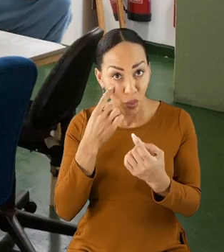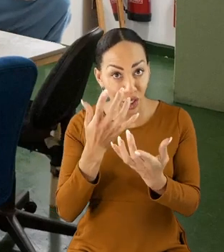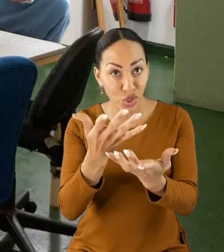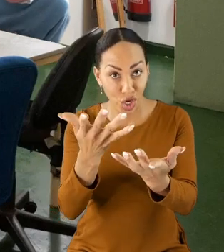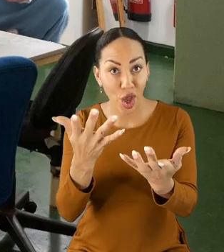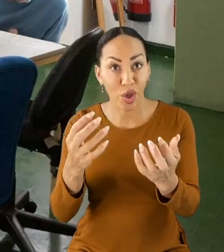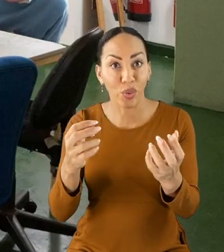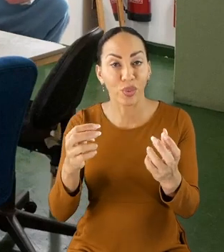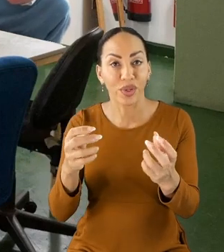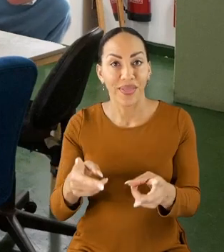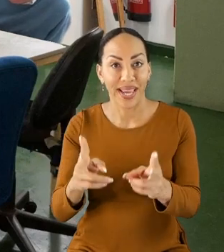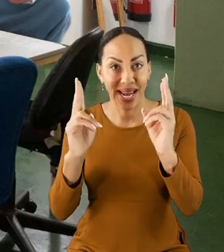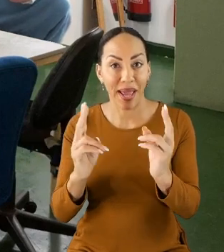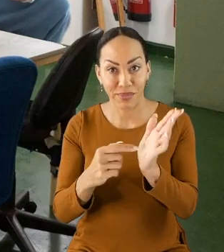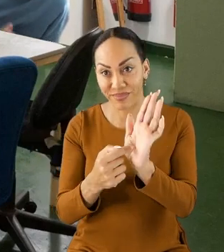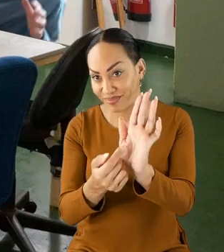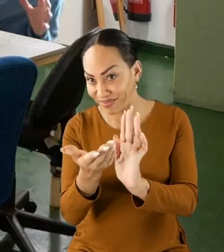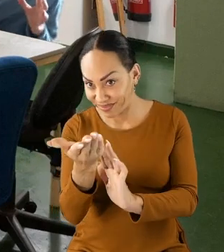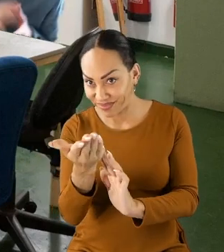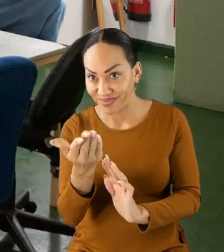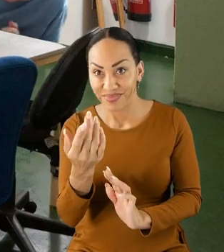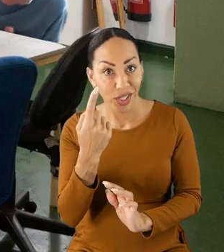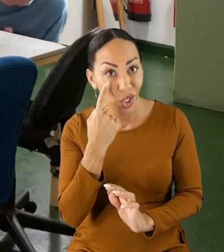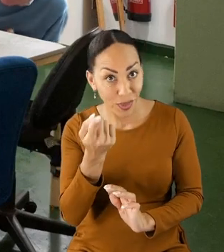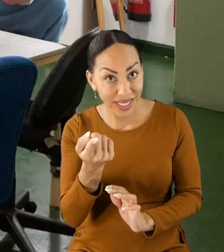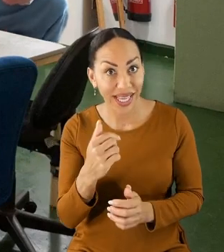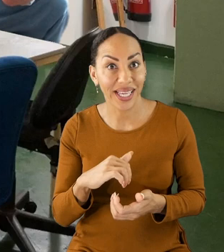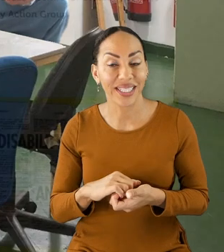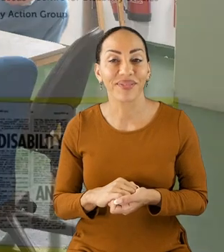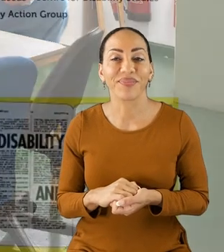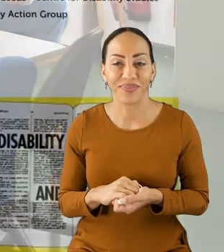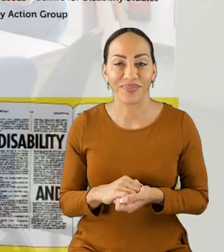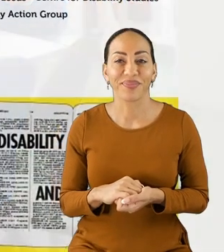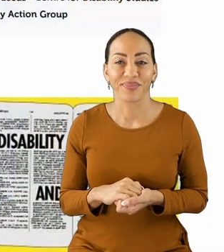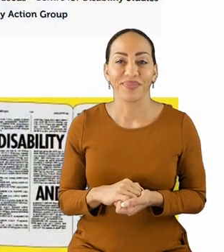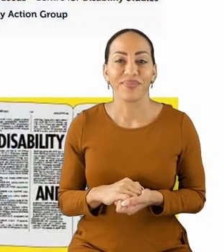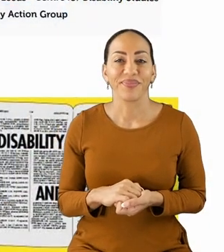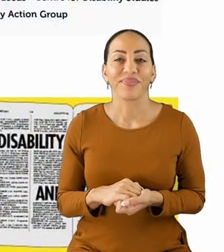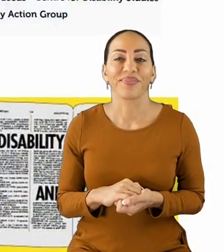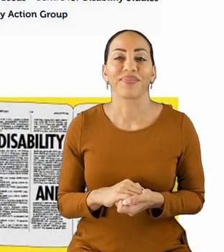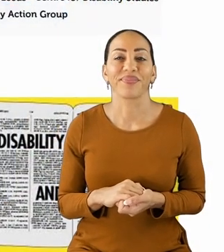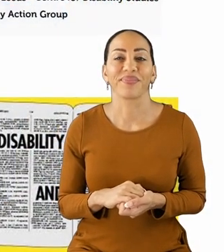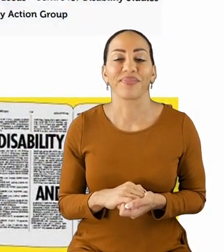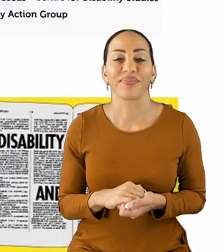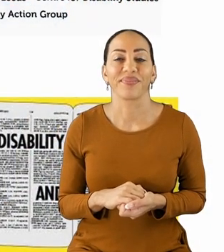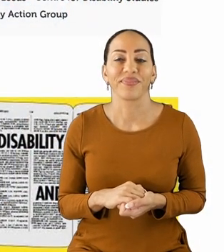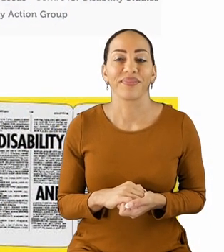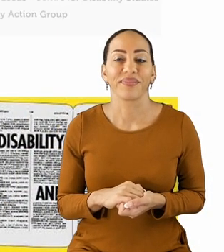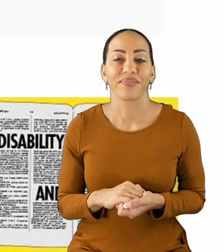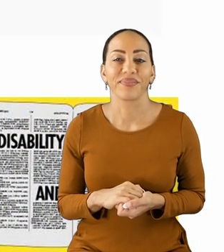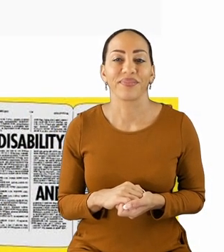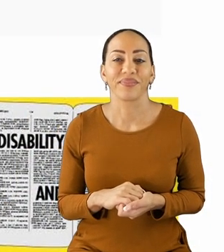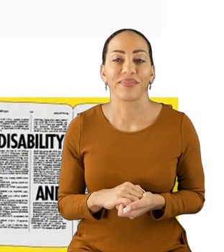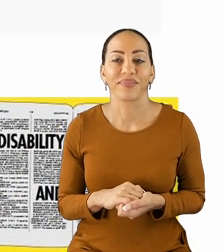far margin was off. So if we can show just the bit where the film is, that would be great to do it full screen. Is that